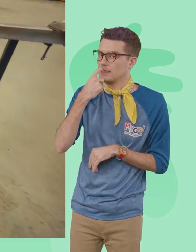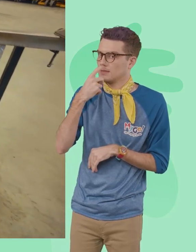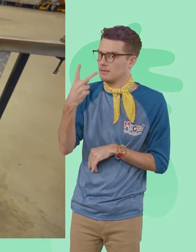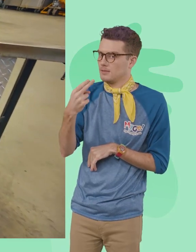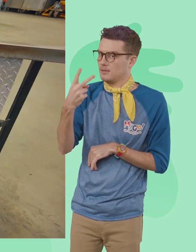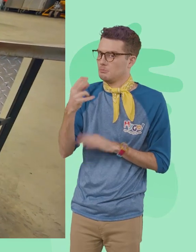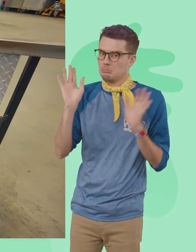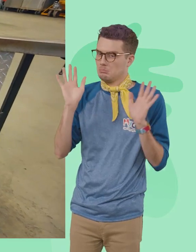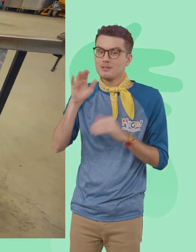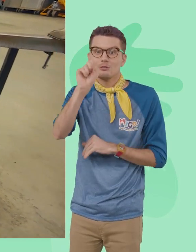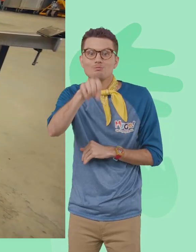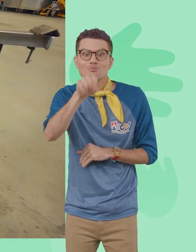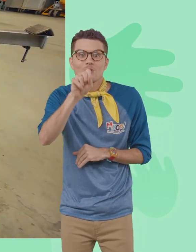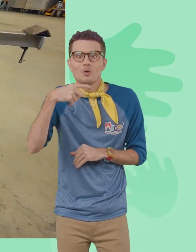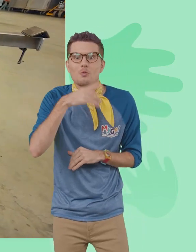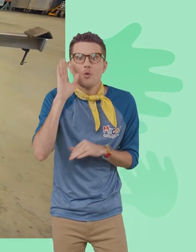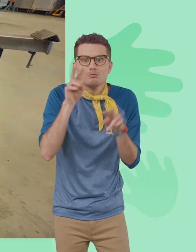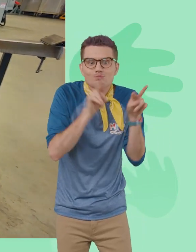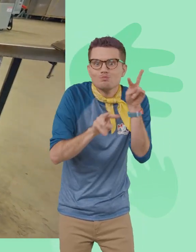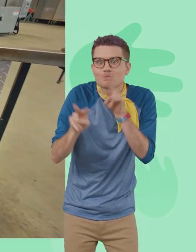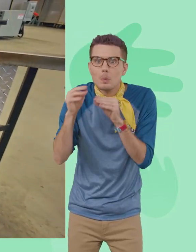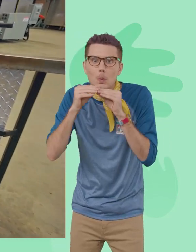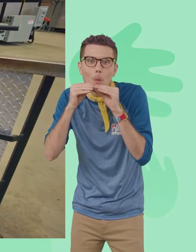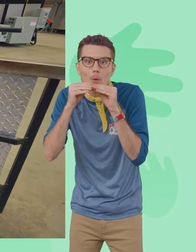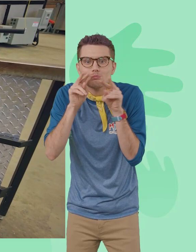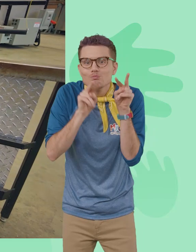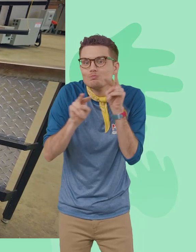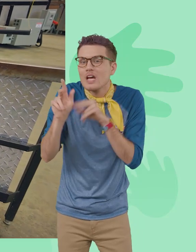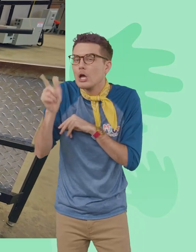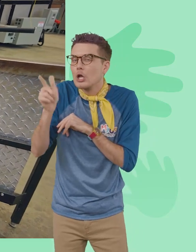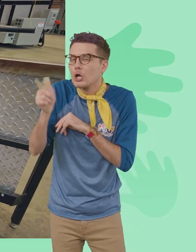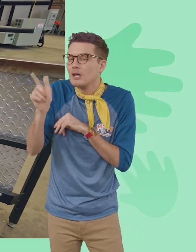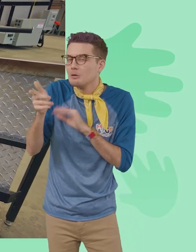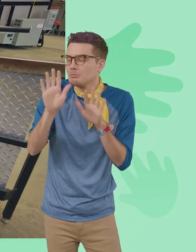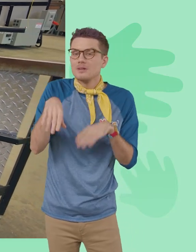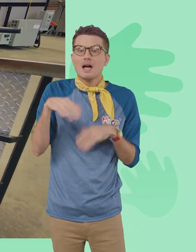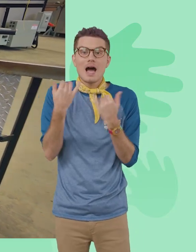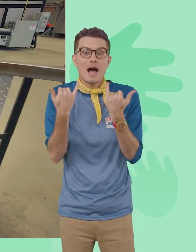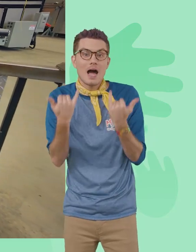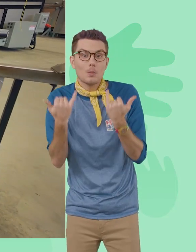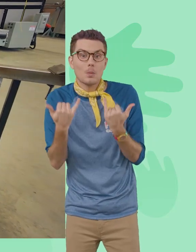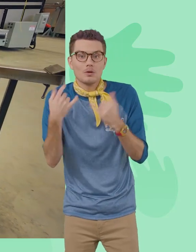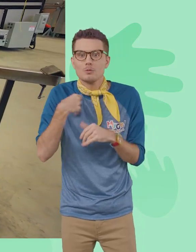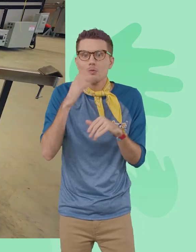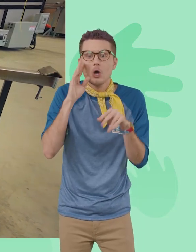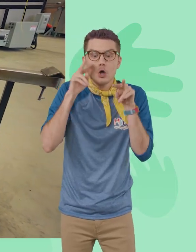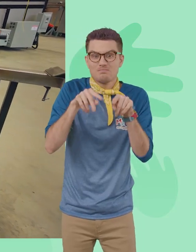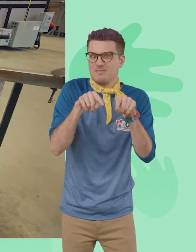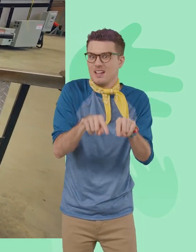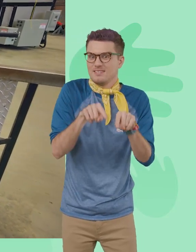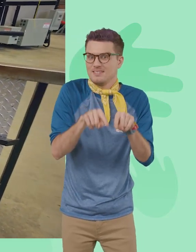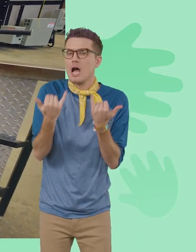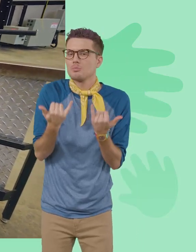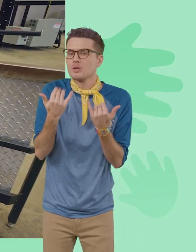look like scissors. But they're used for the glass. Yeah! We'll look into these a little